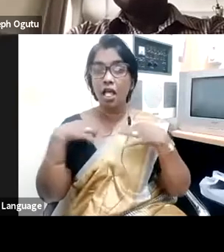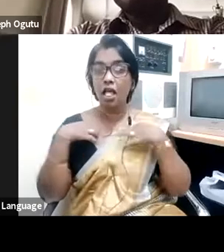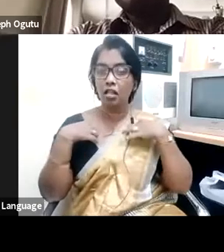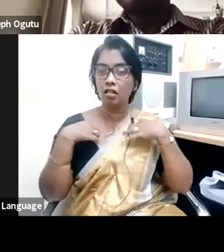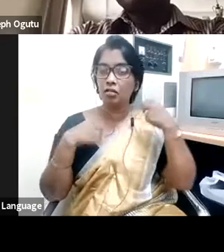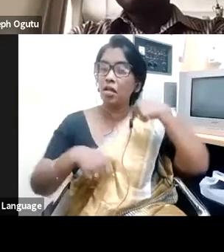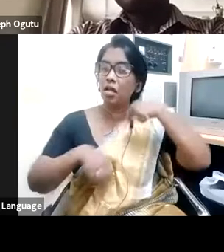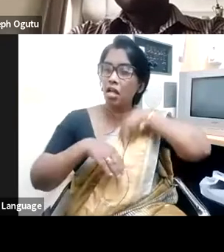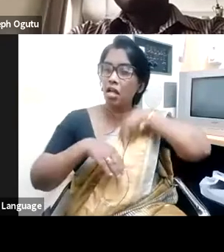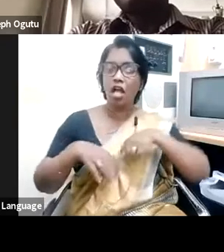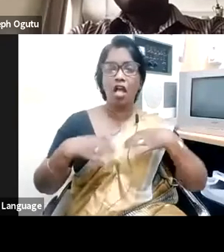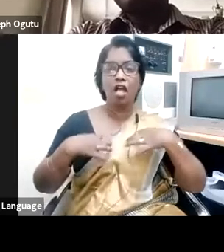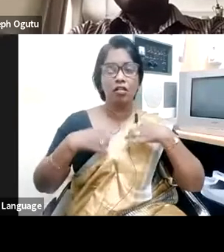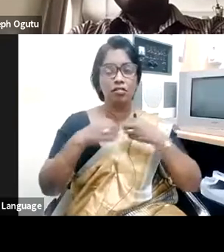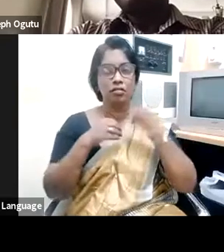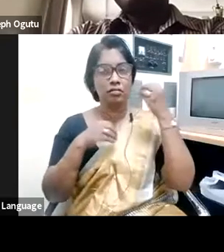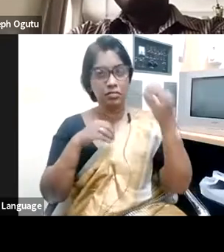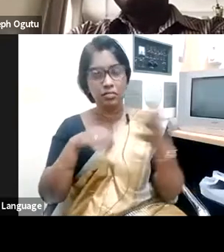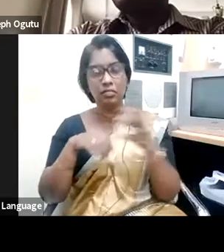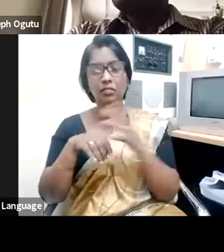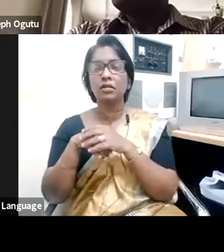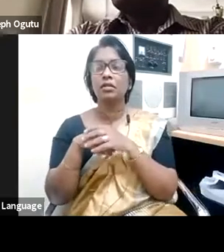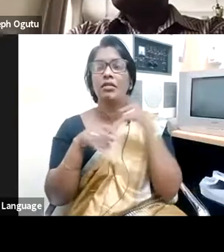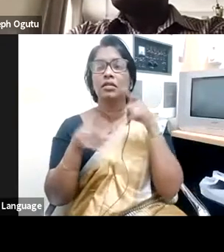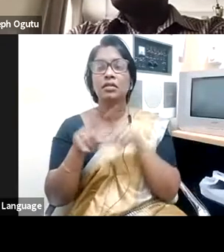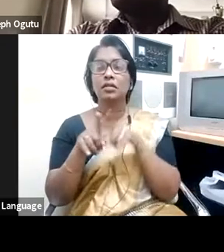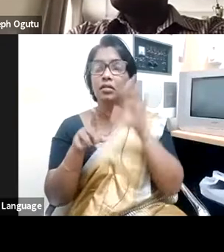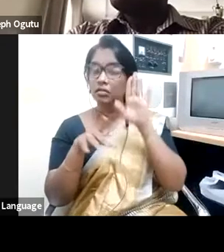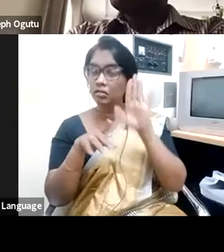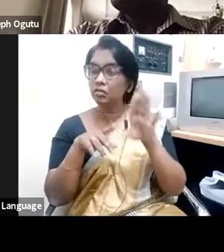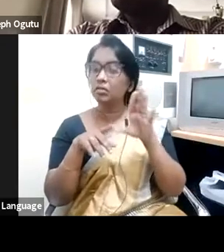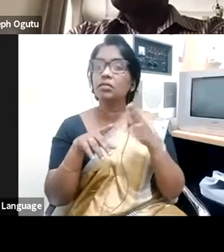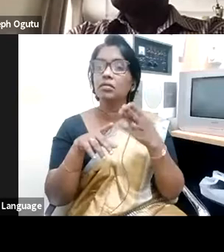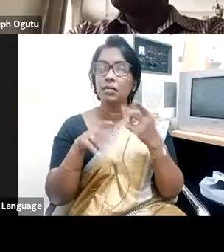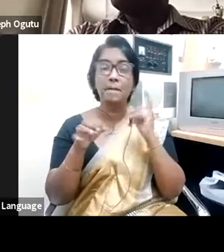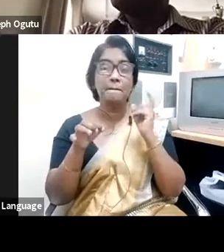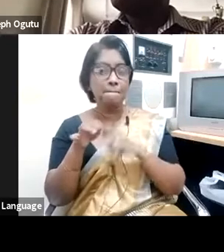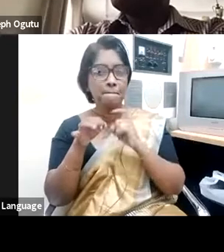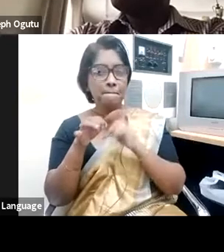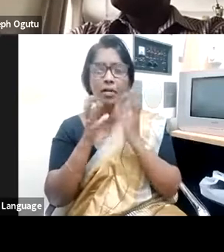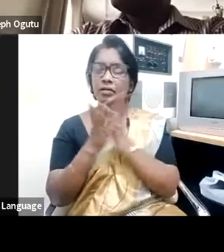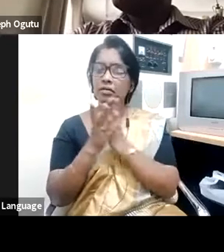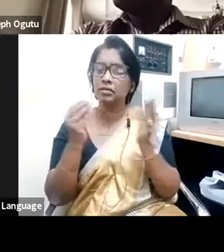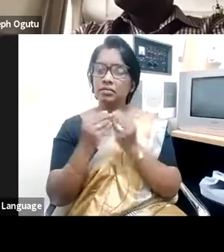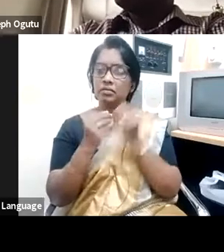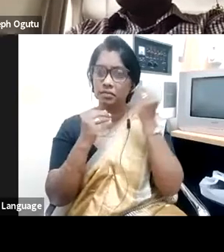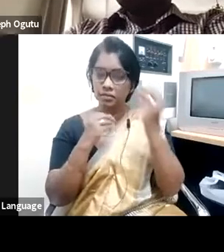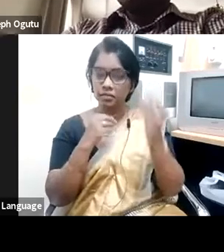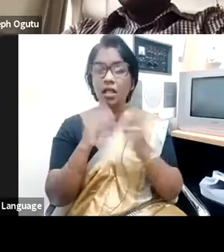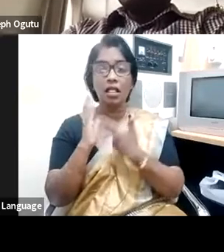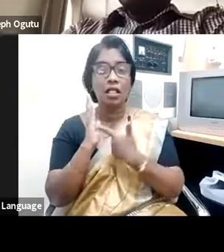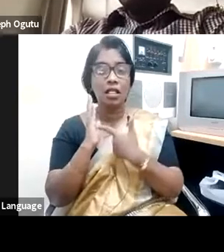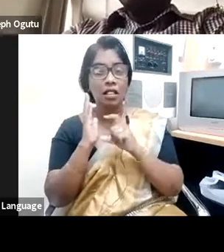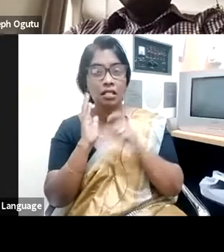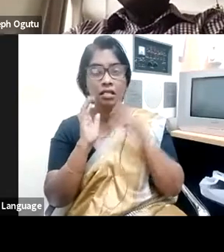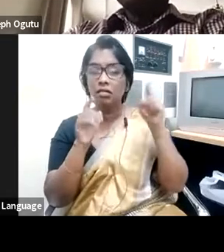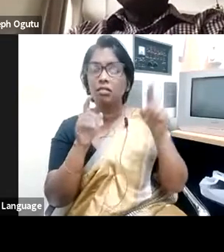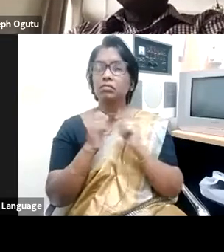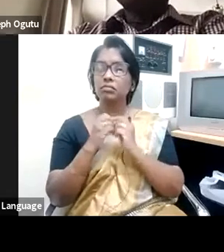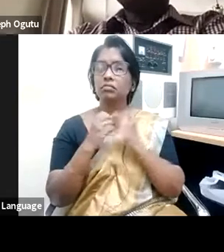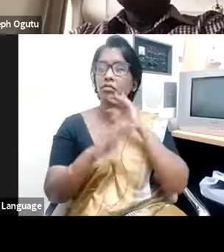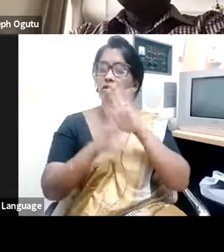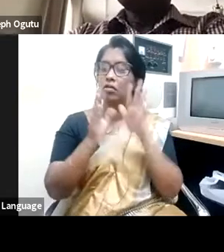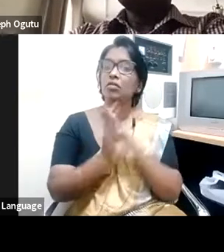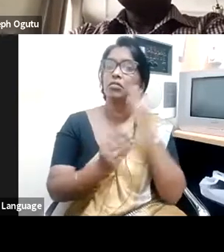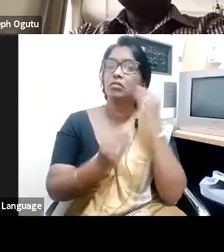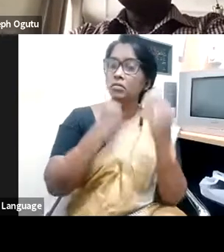apparel solutions that have incorporated those technology solutions to really cater to their needs. And while doing that, as those solutions